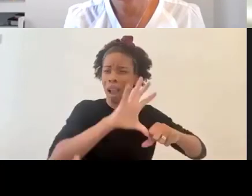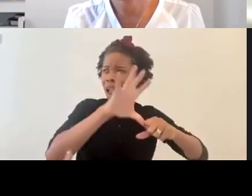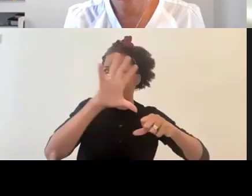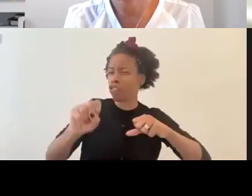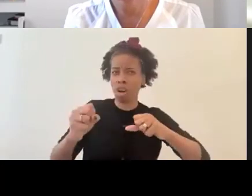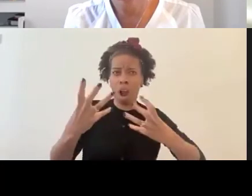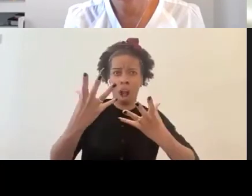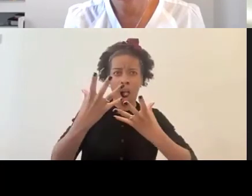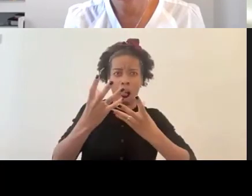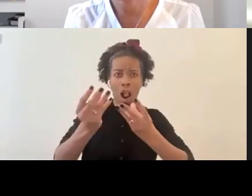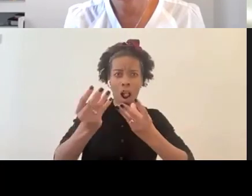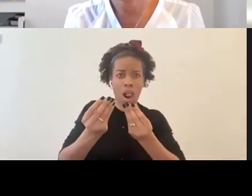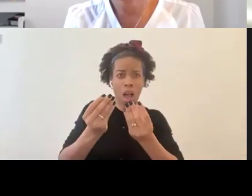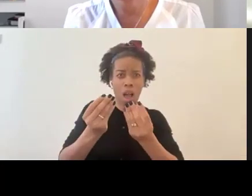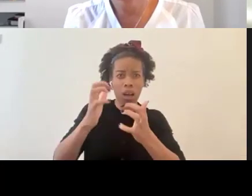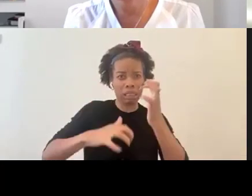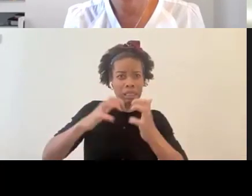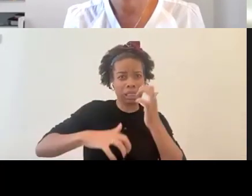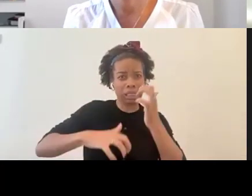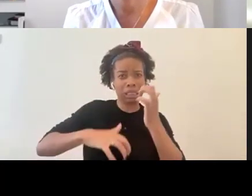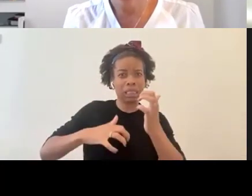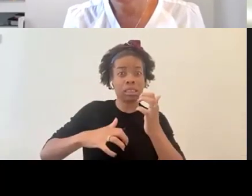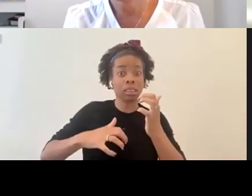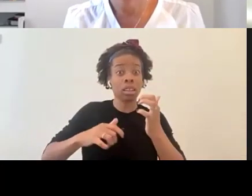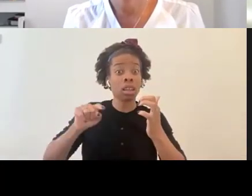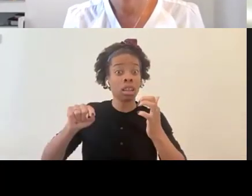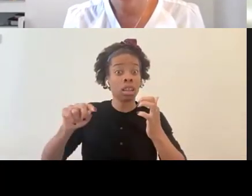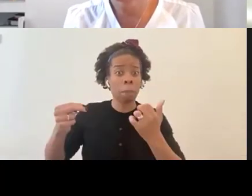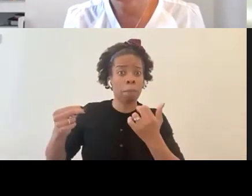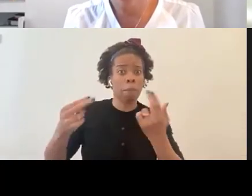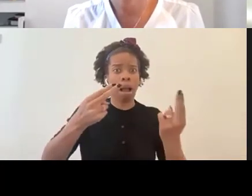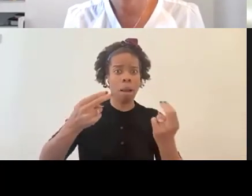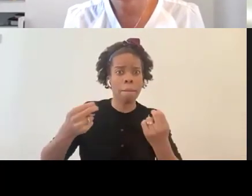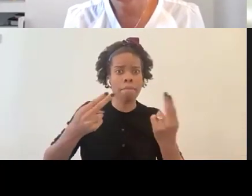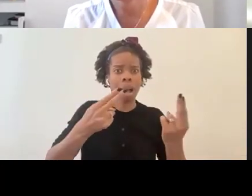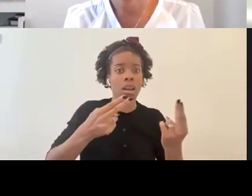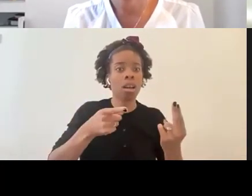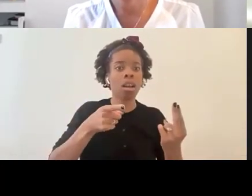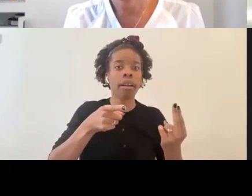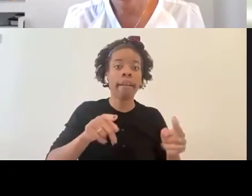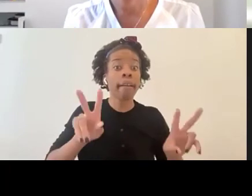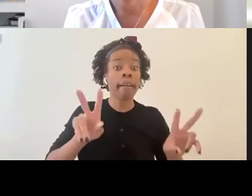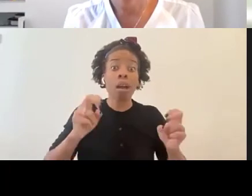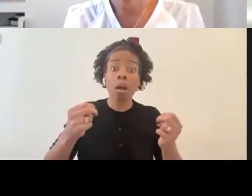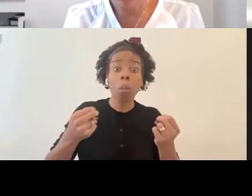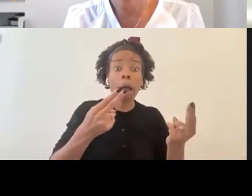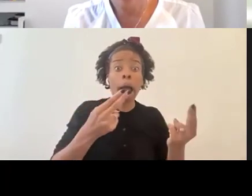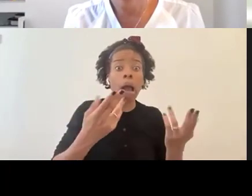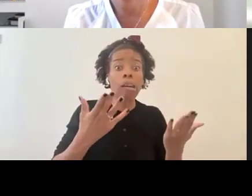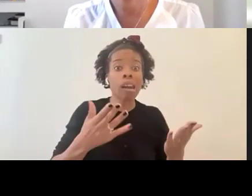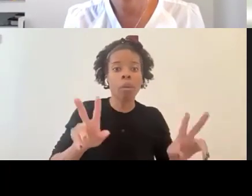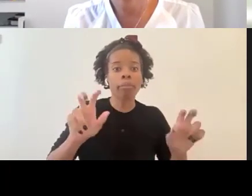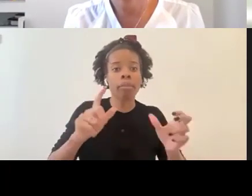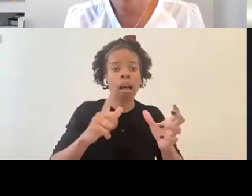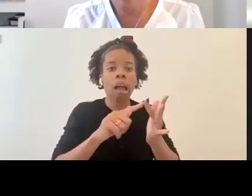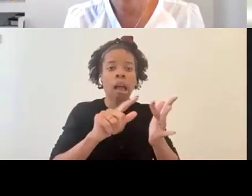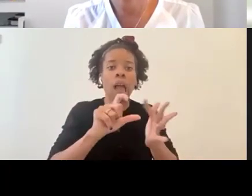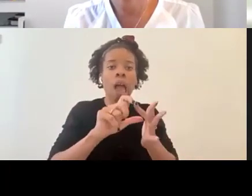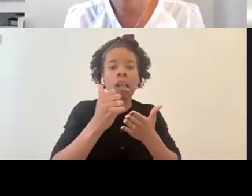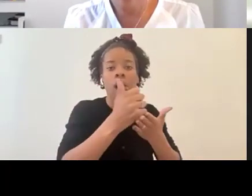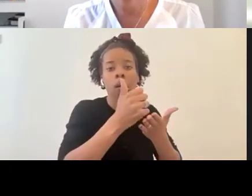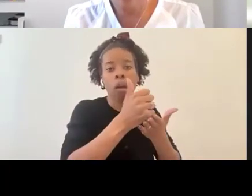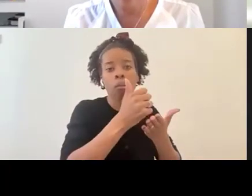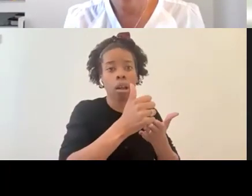a sort of a rivulet of aid. These were his words. And I think, you know, articulation of an